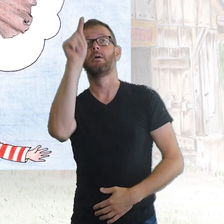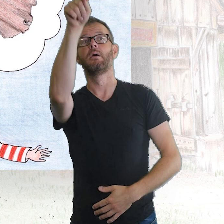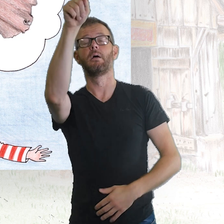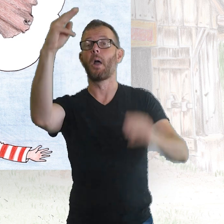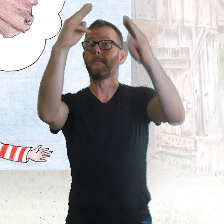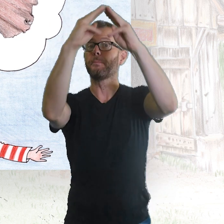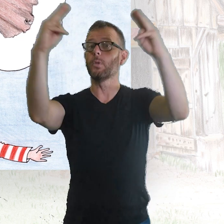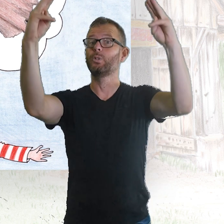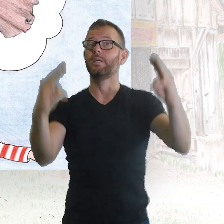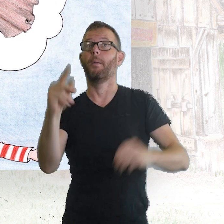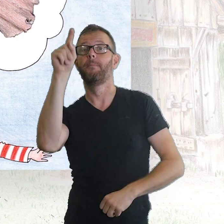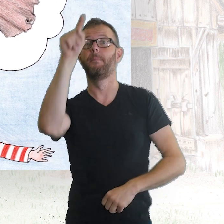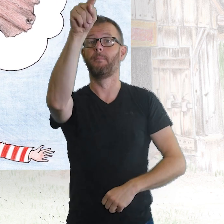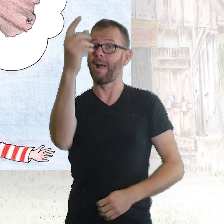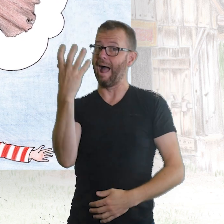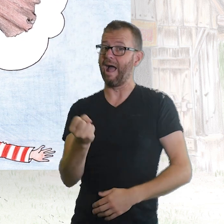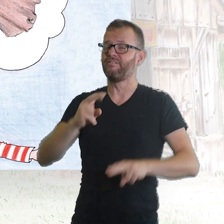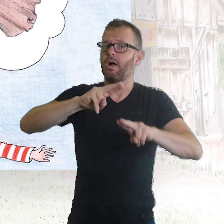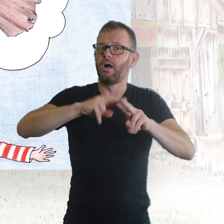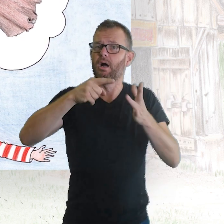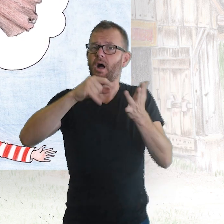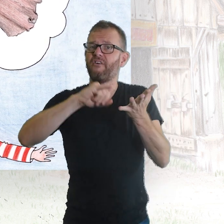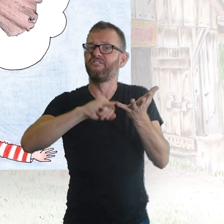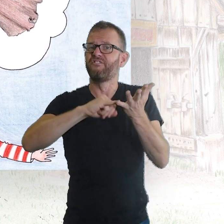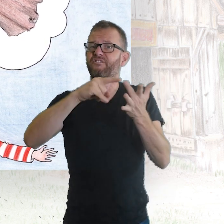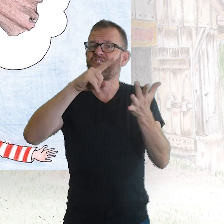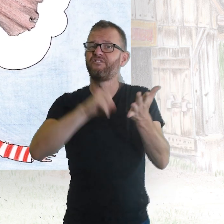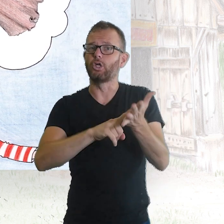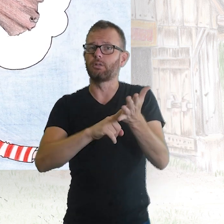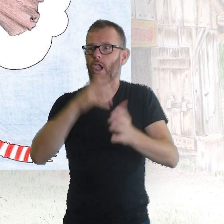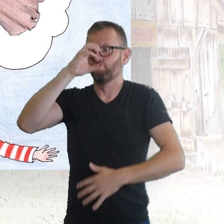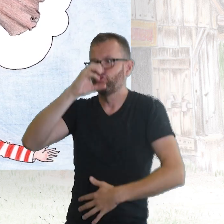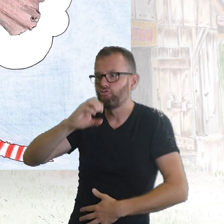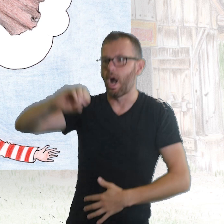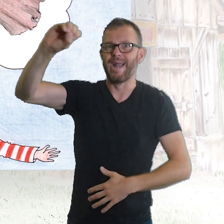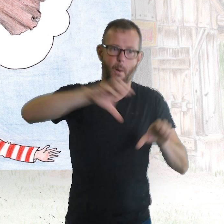The museum has a fossil rhinoceros bone you can touch.